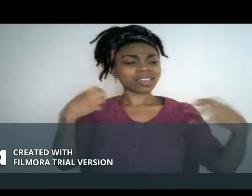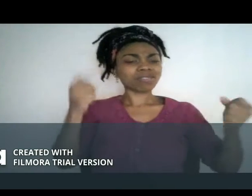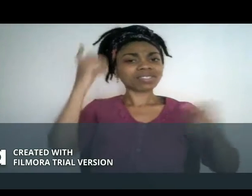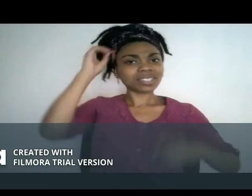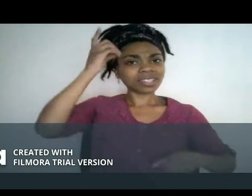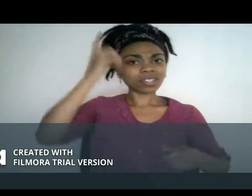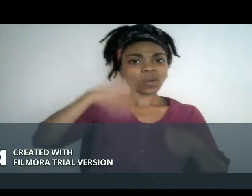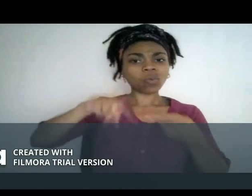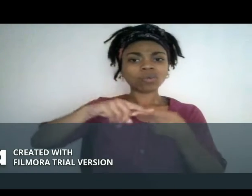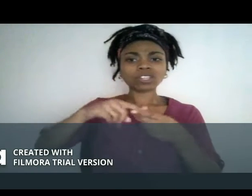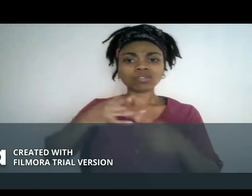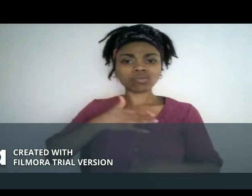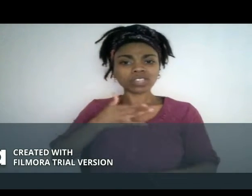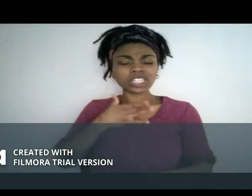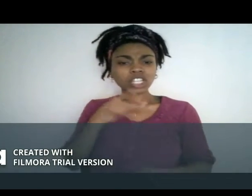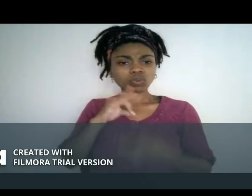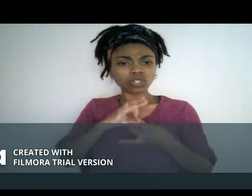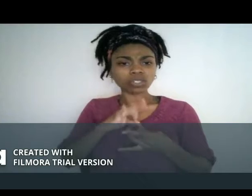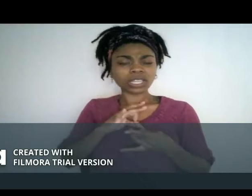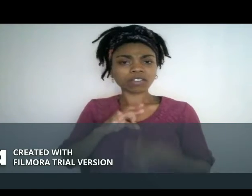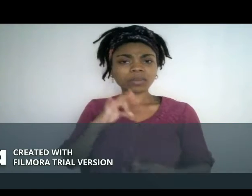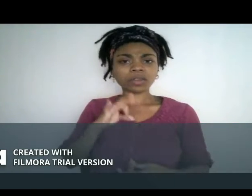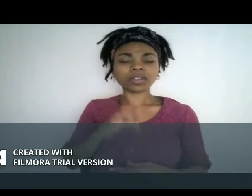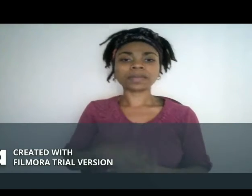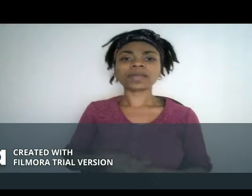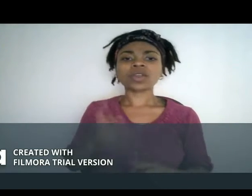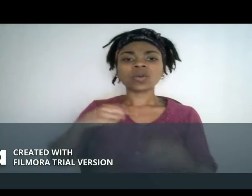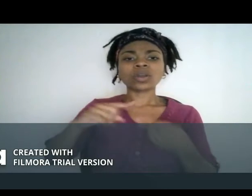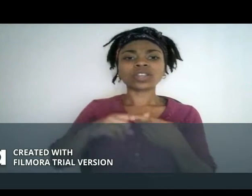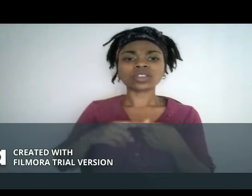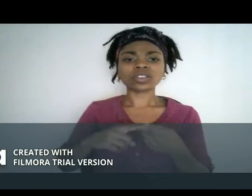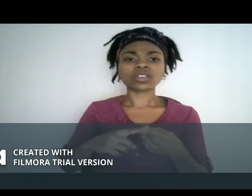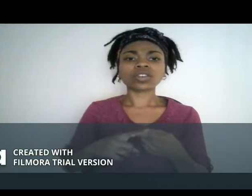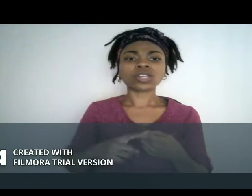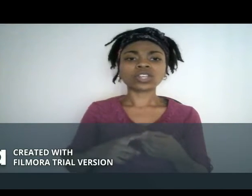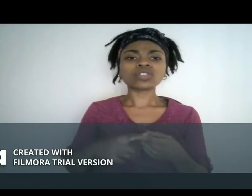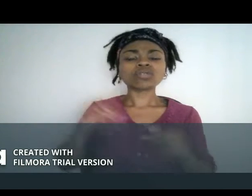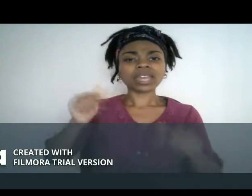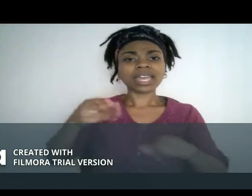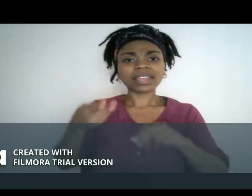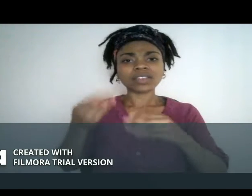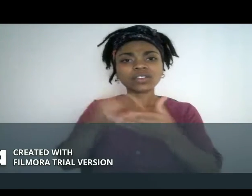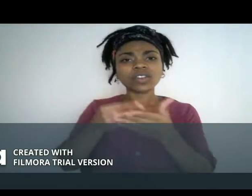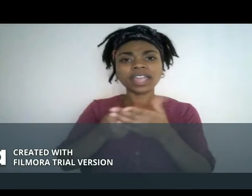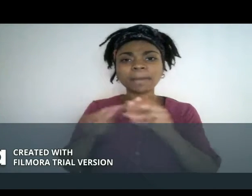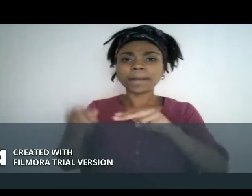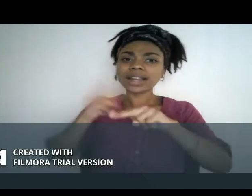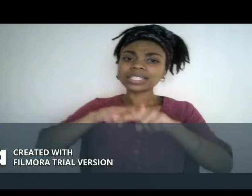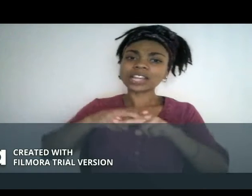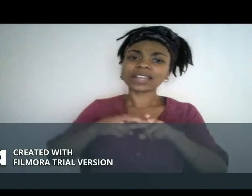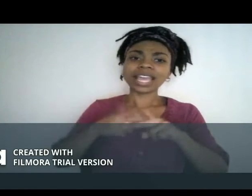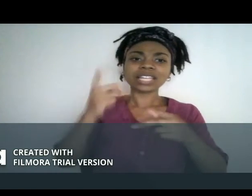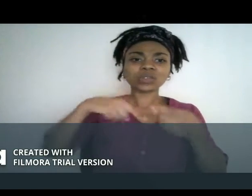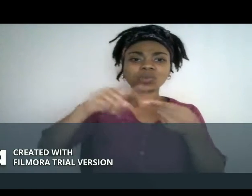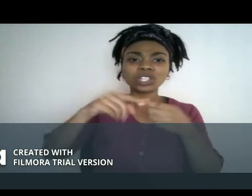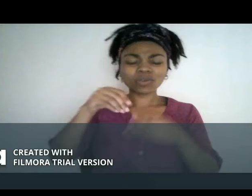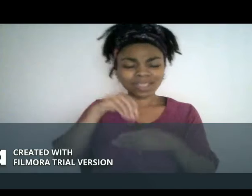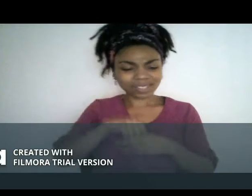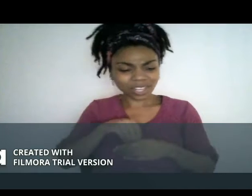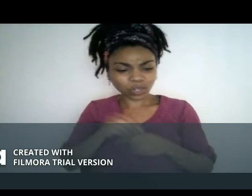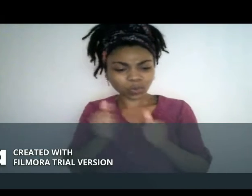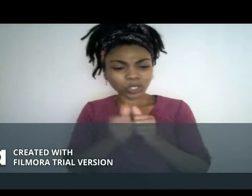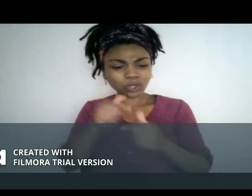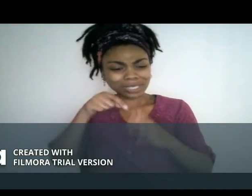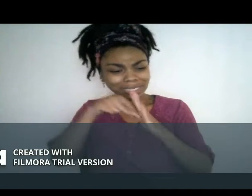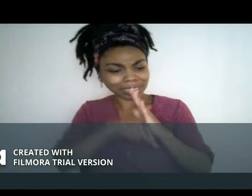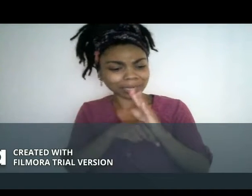touch with your sacred beauty. It can create monetary gains when you're in touch with your deep sacred